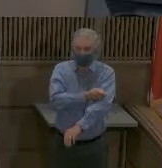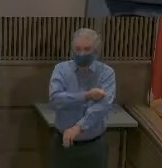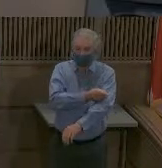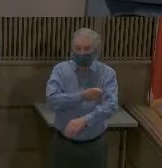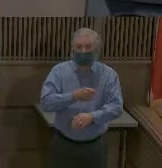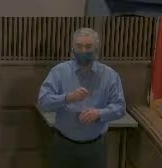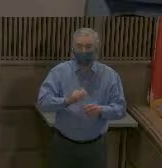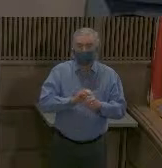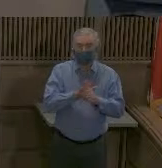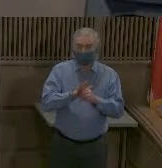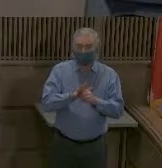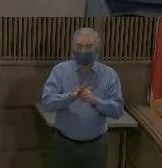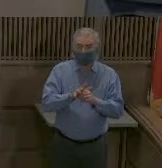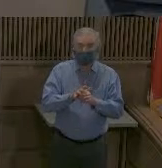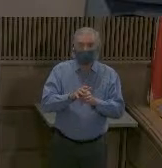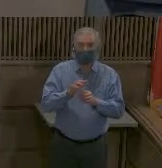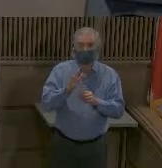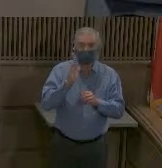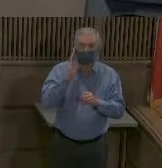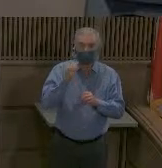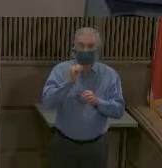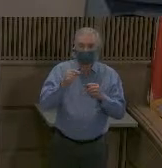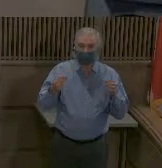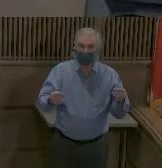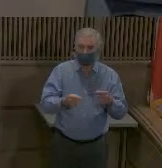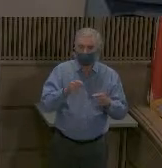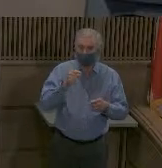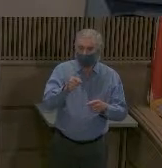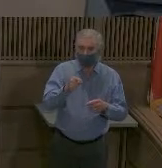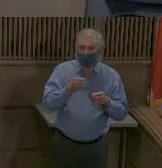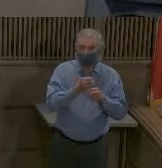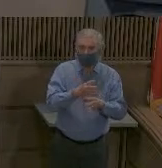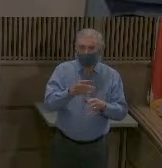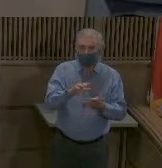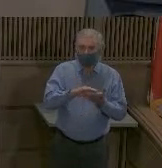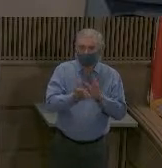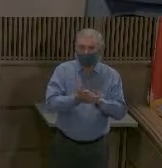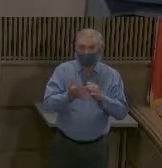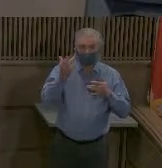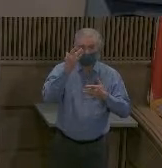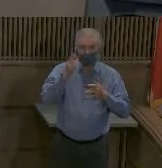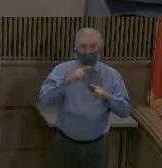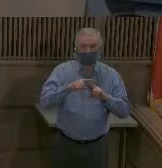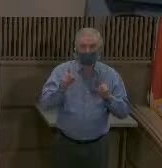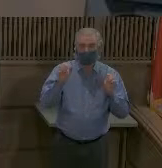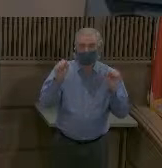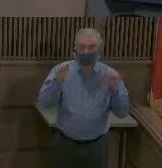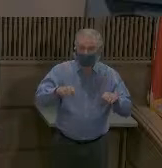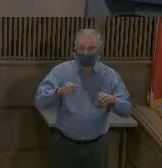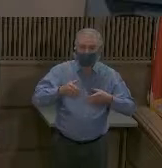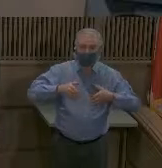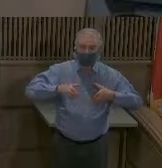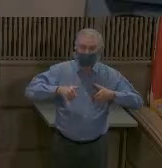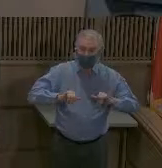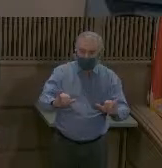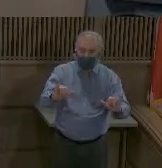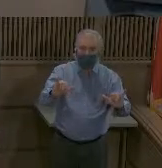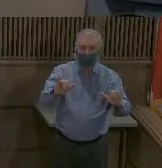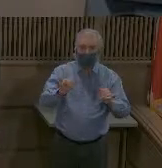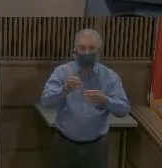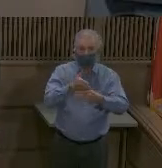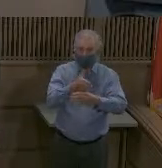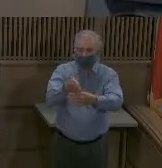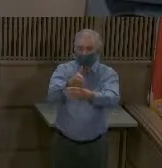not actually impact you or cause you to become sick, you can still transmit it. So these things right